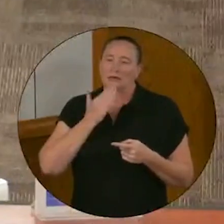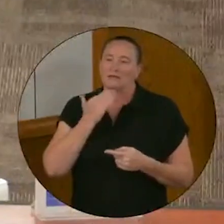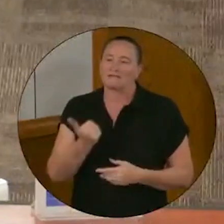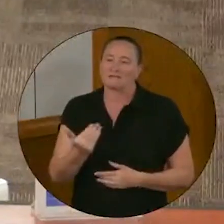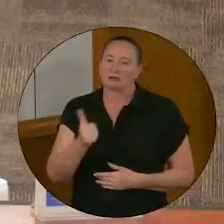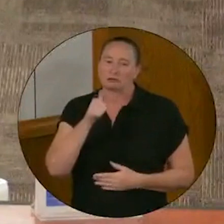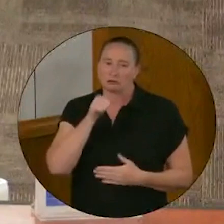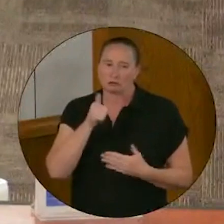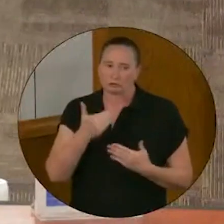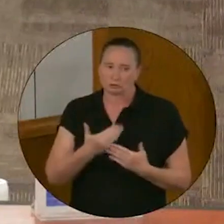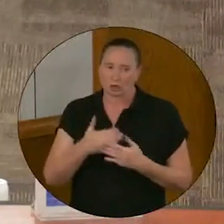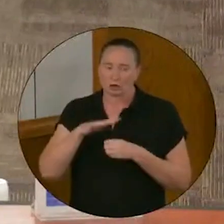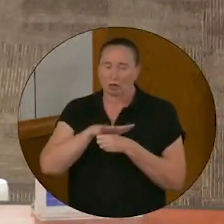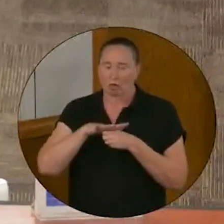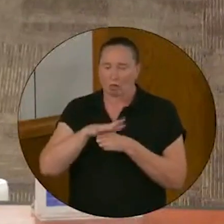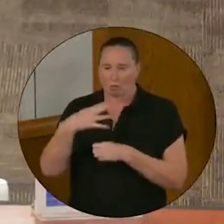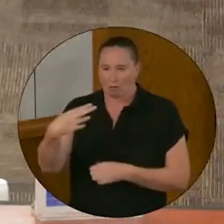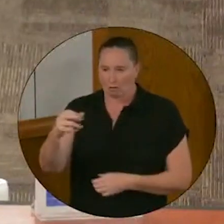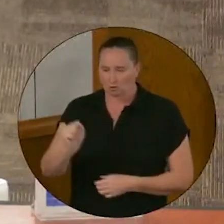15-year-old daughter at a local high school.